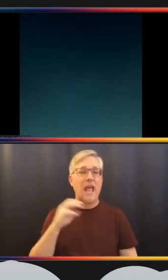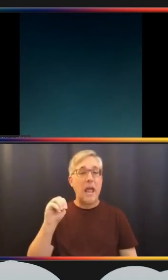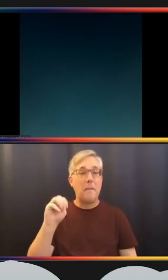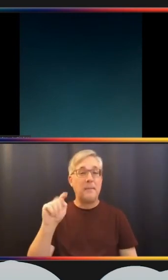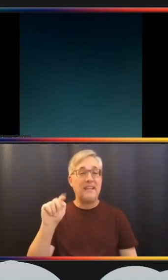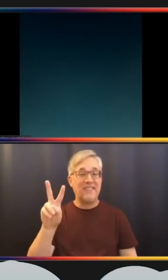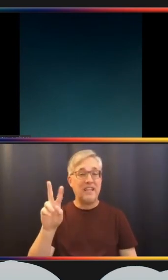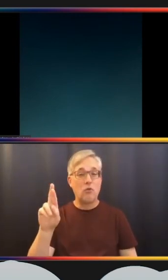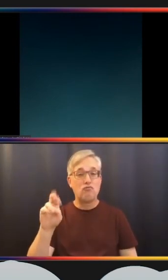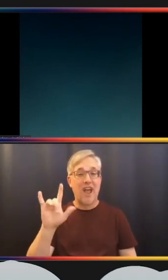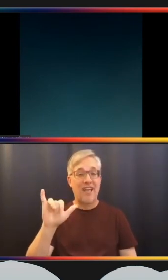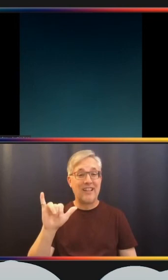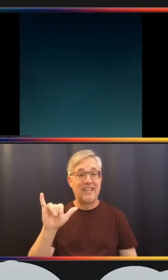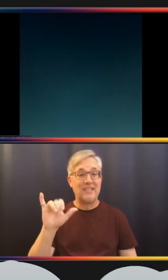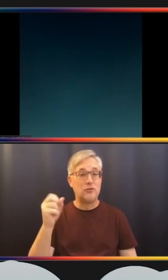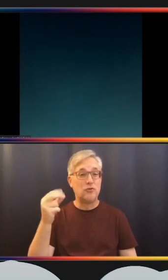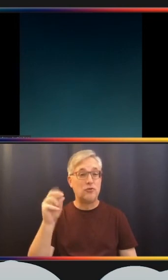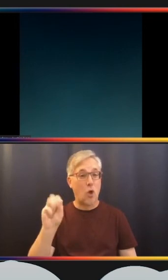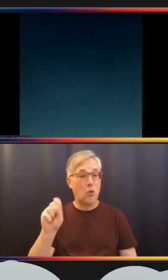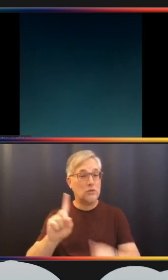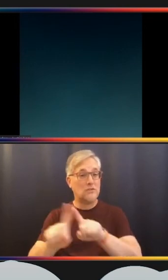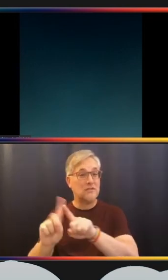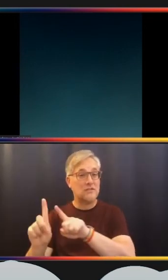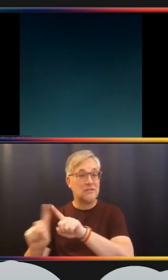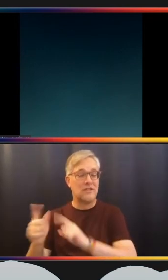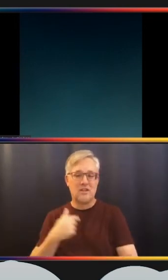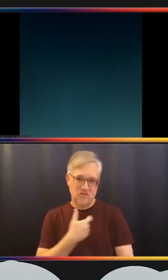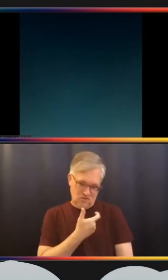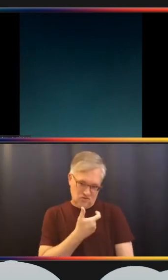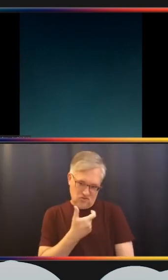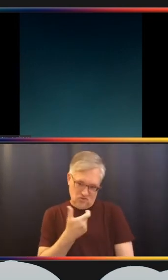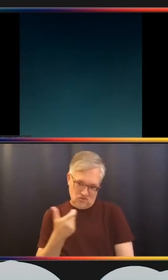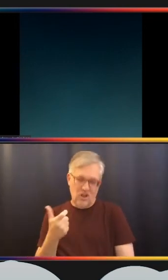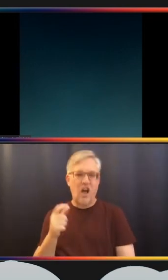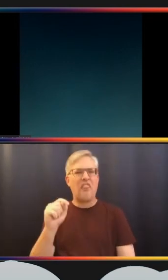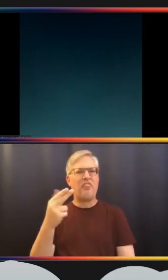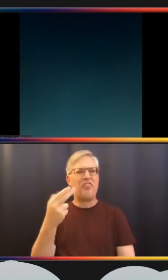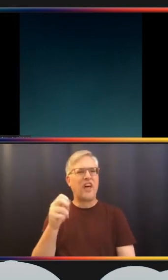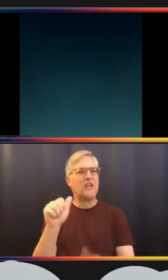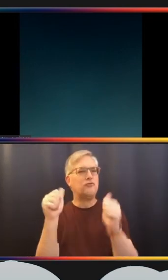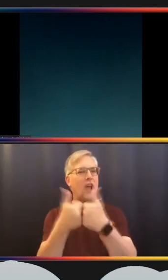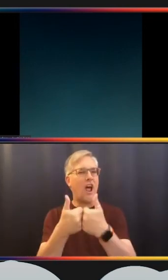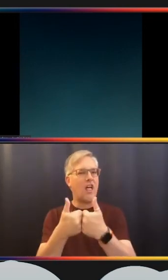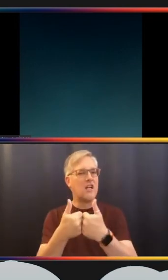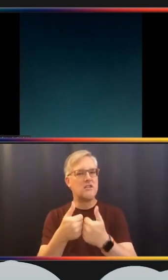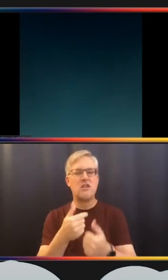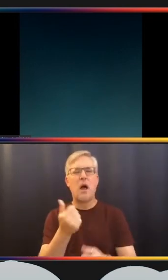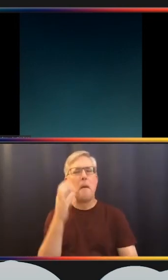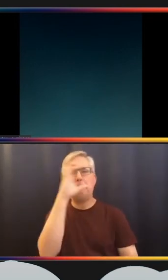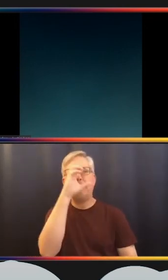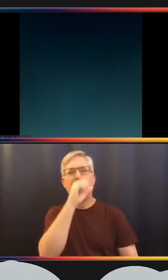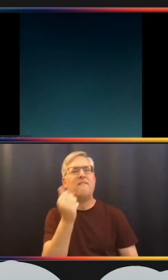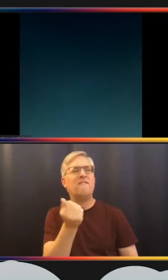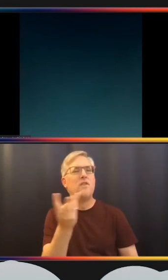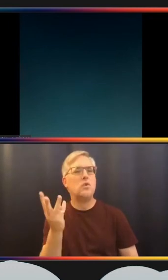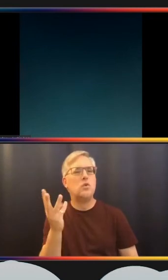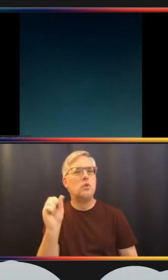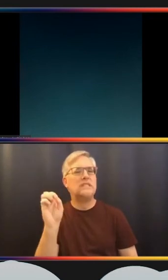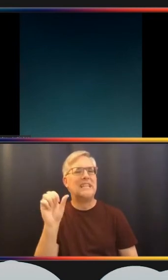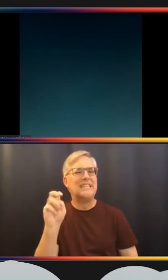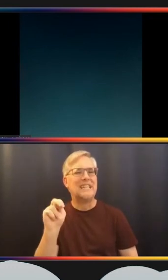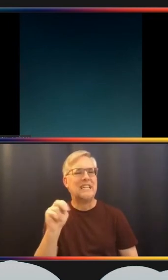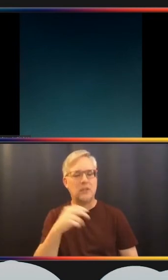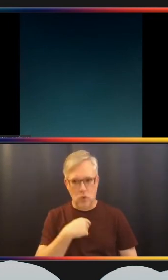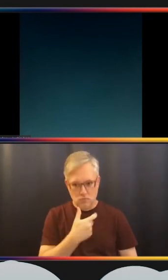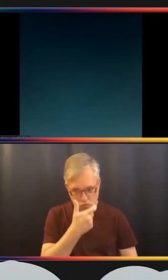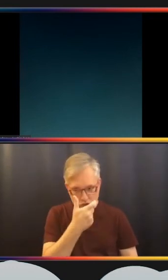reality shows. Yeah. And so I've been catching up on The Challenge. There was like a couple seasons I hadn't seen yet. So I've been doing that.